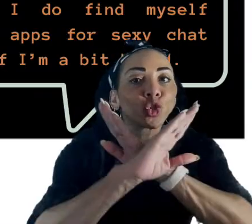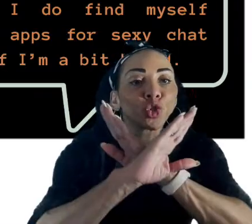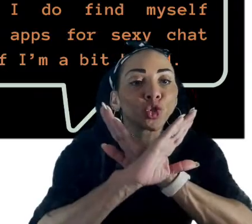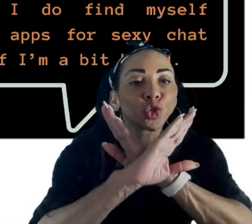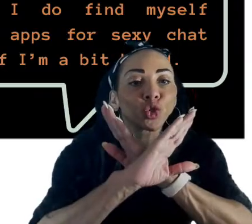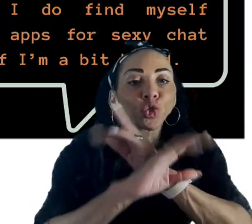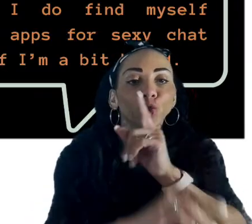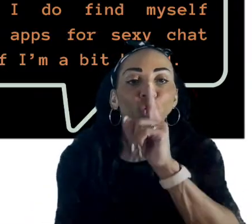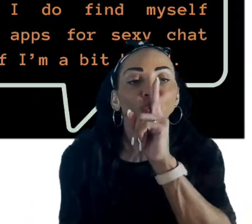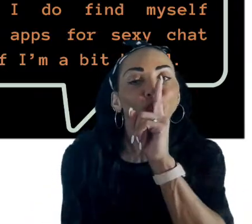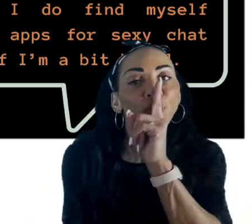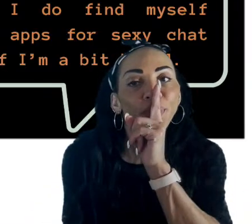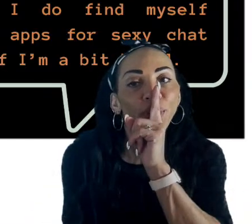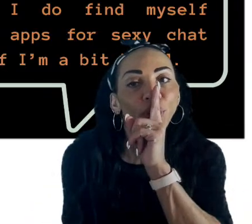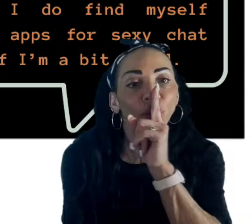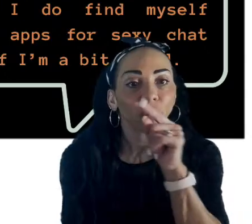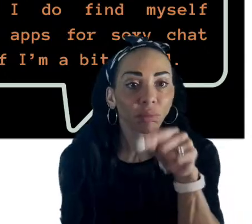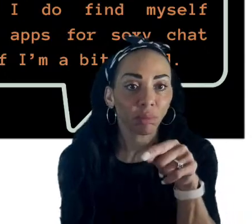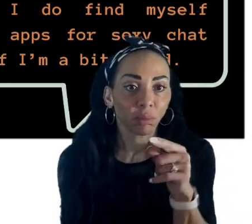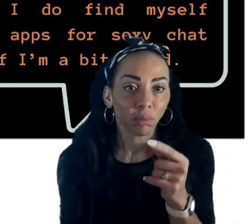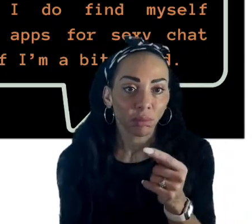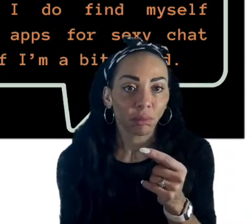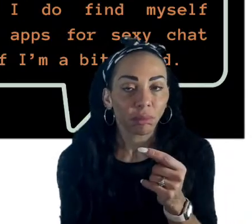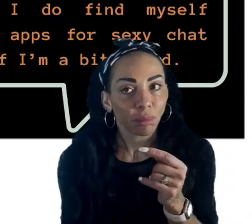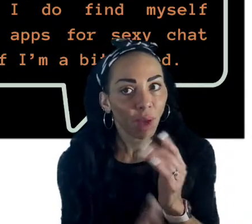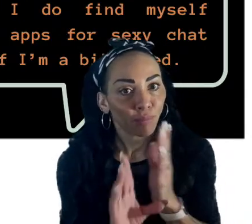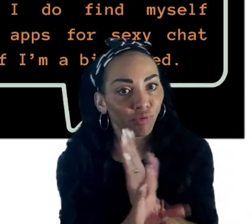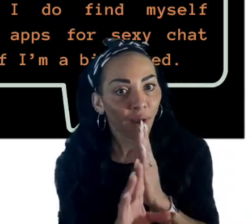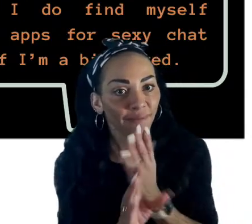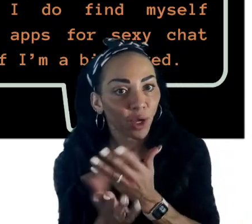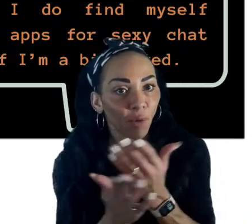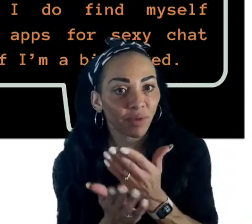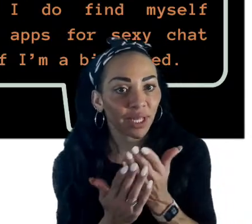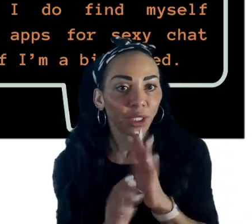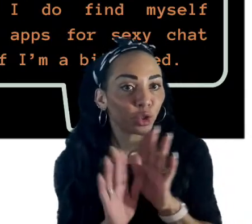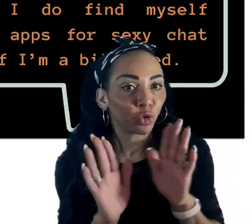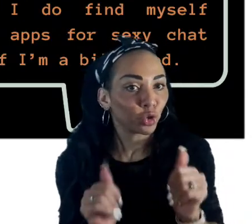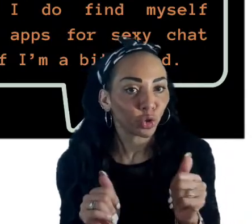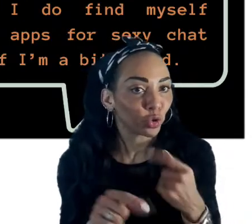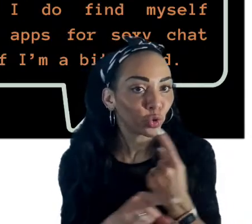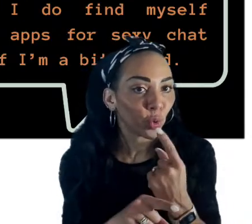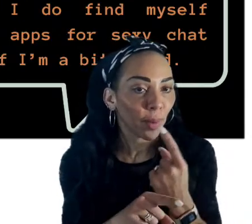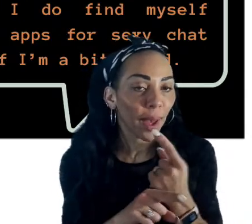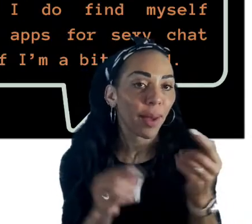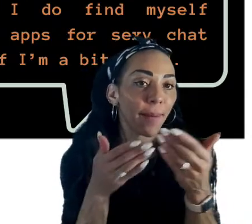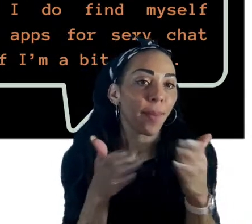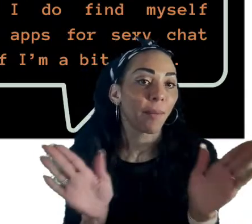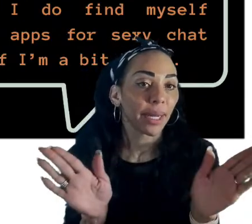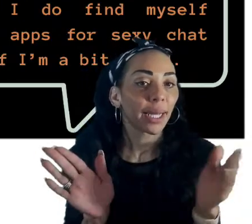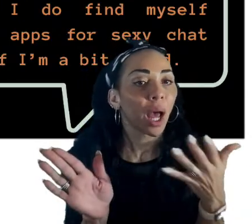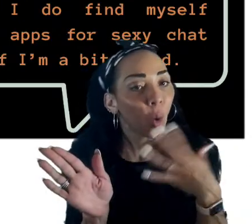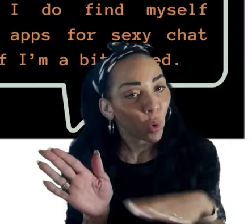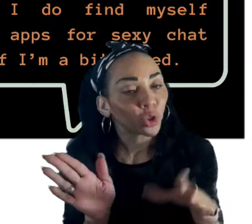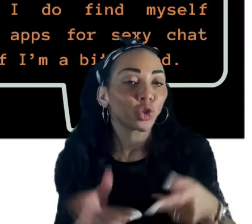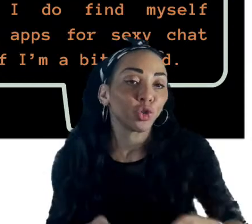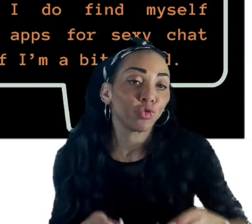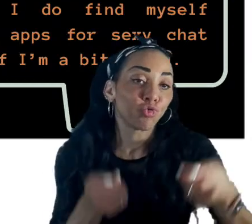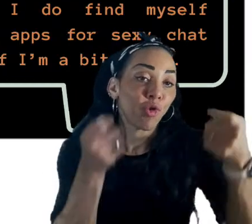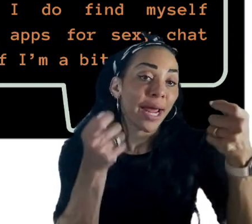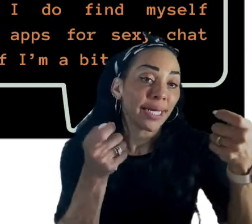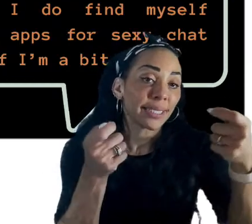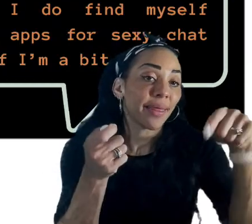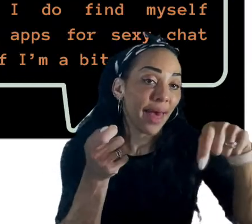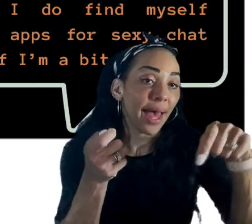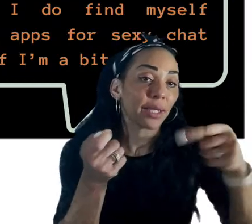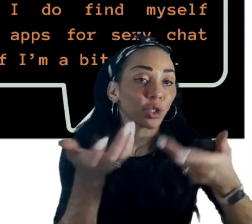public. So I want to find ways of thinking about that. I'm also